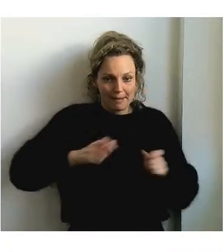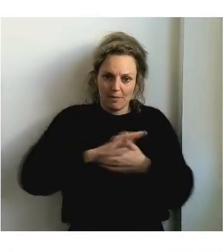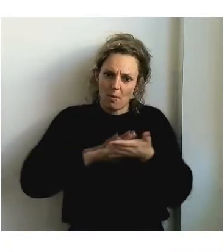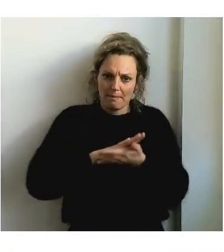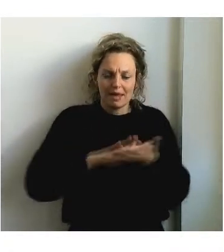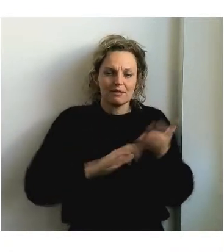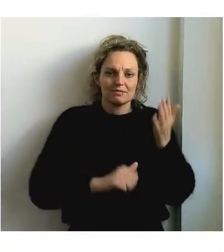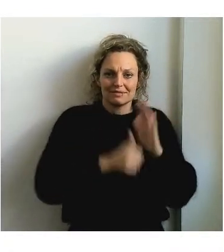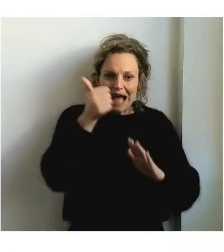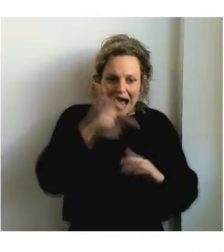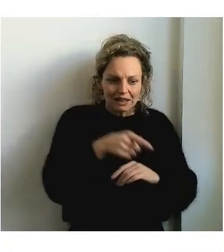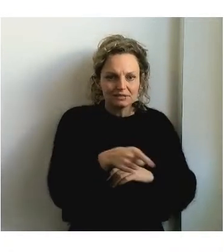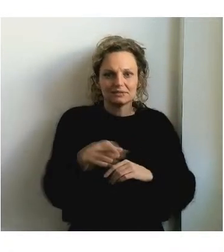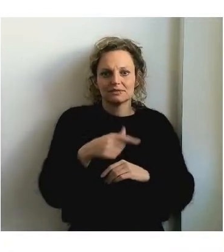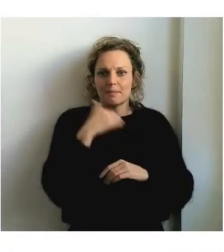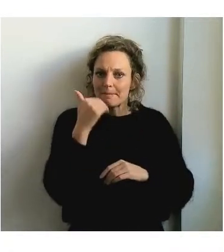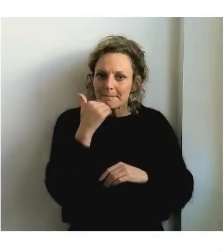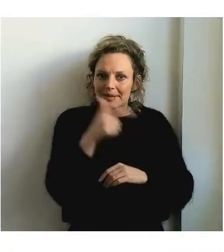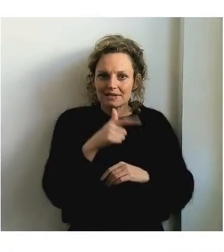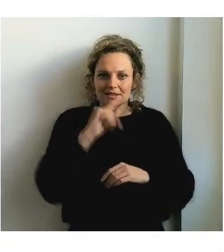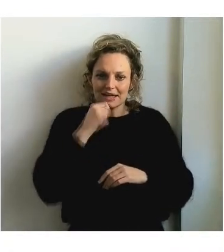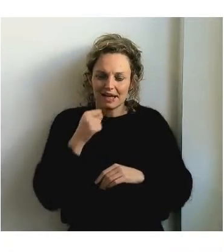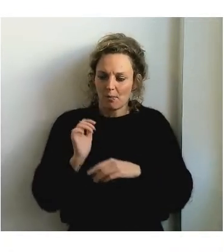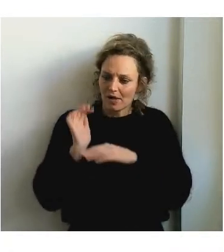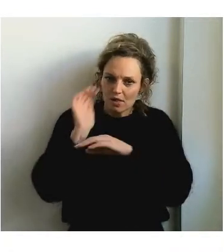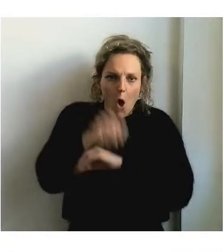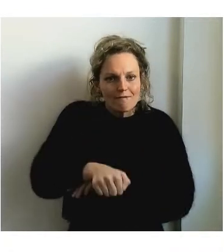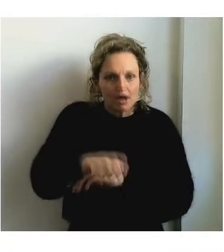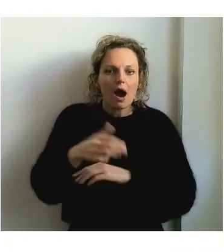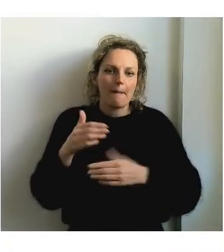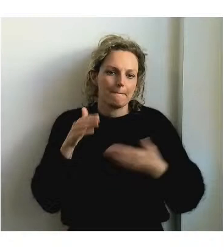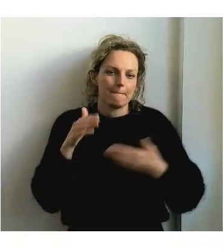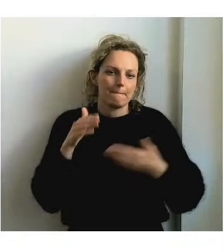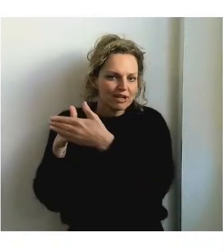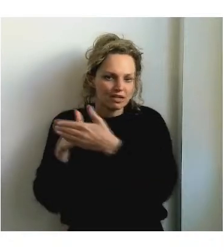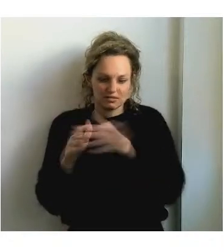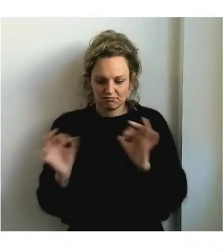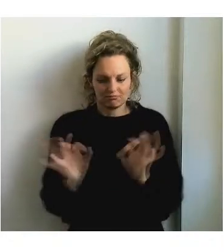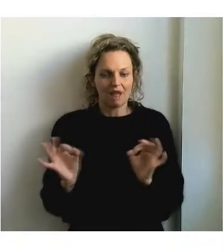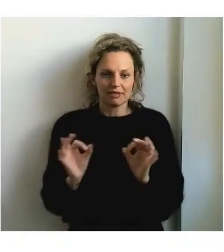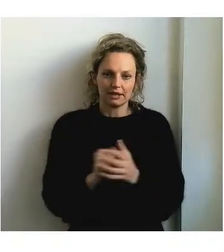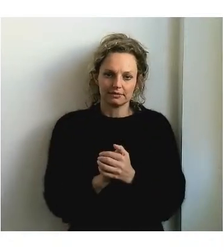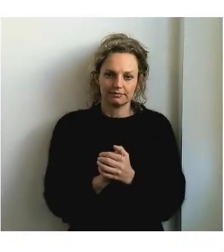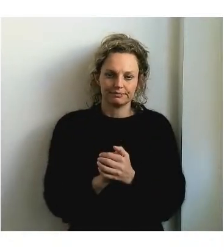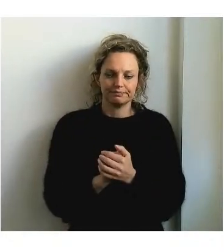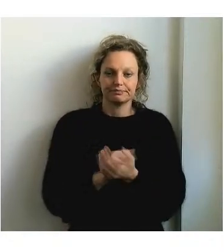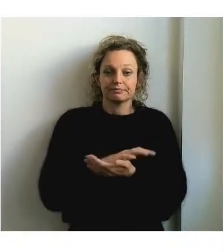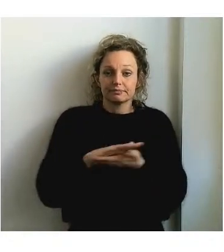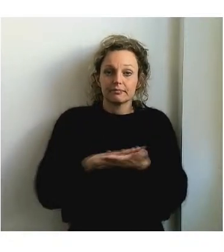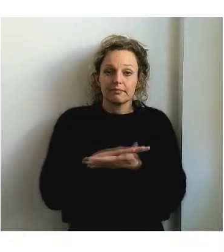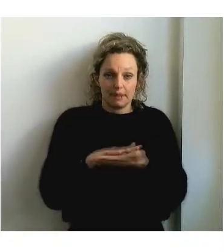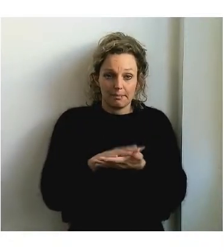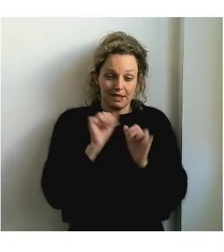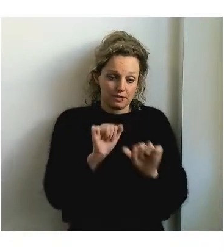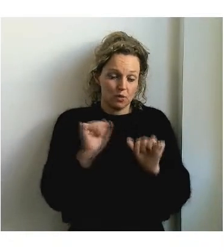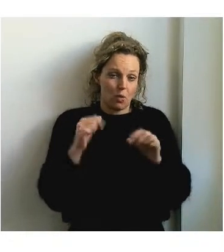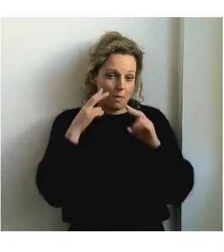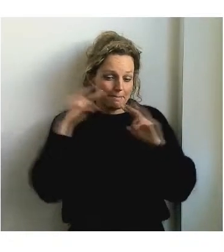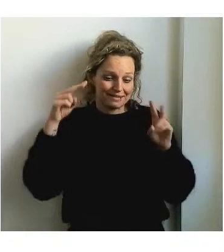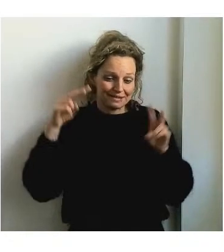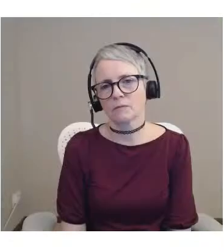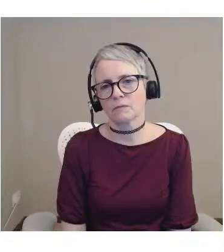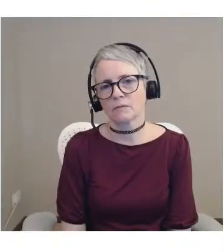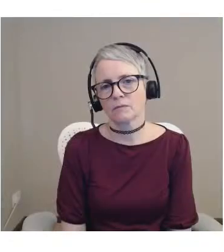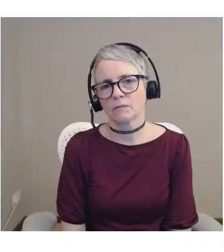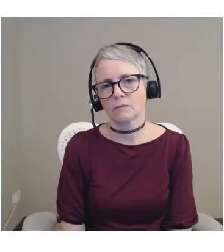barriers, overcome some of those taboos. Simply sitting next to somebody day in, day out, your perspective will change. Yeah, and conversely,